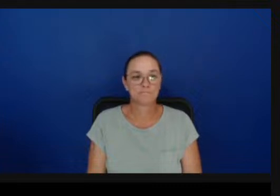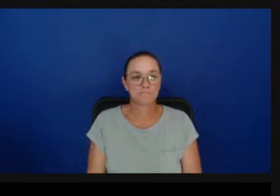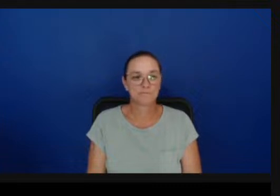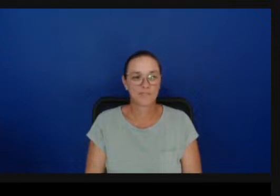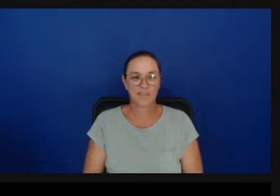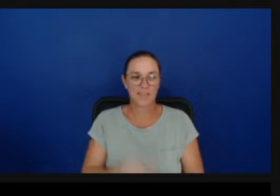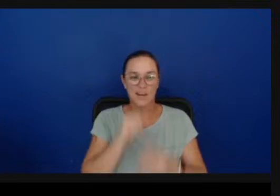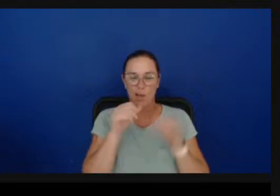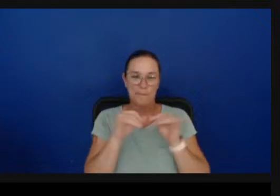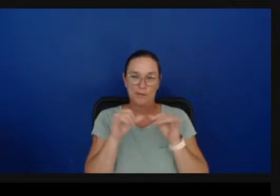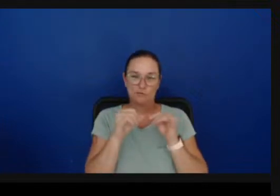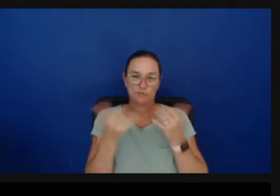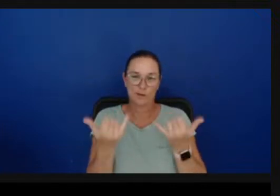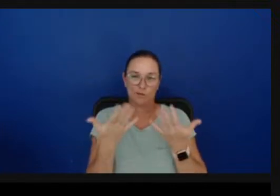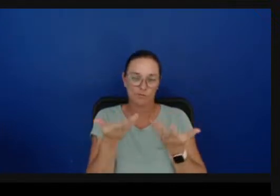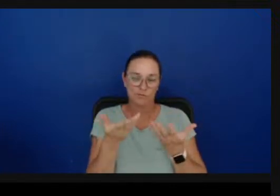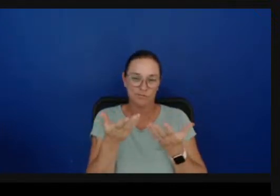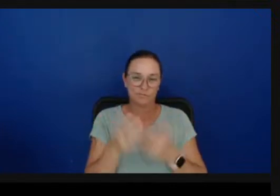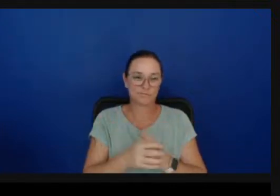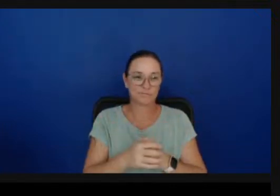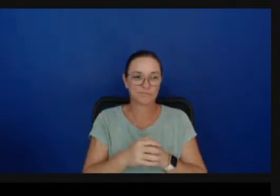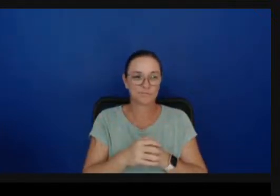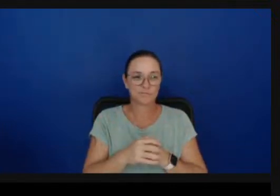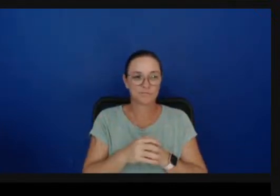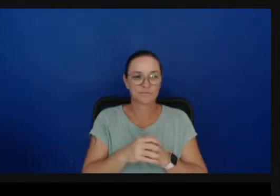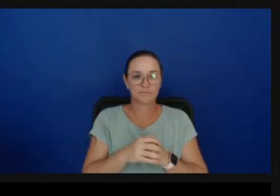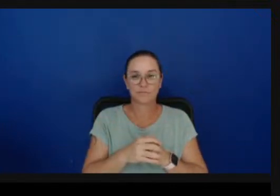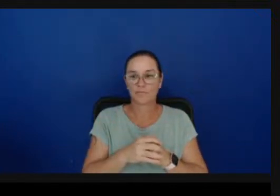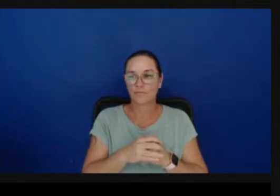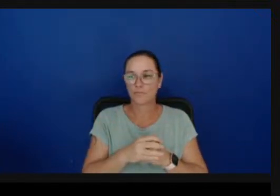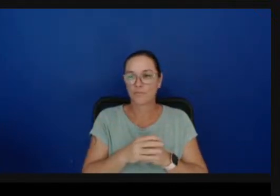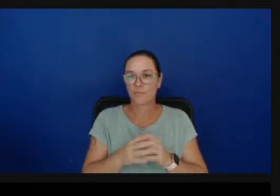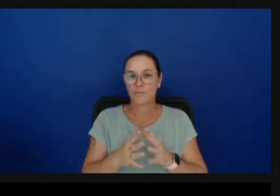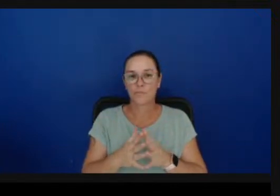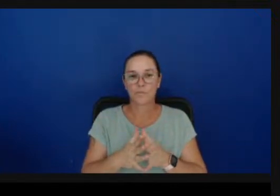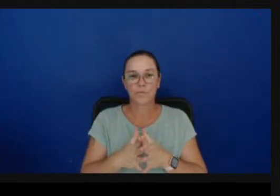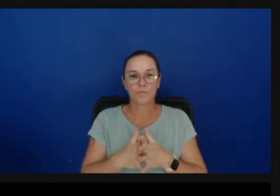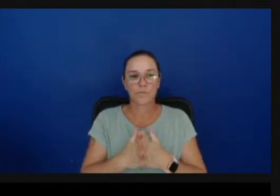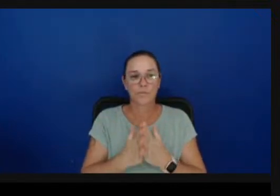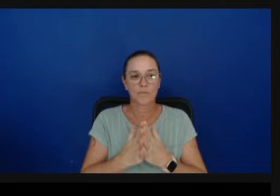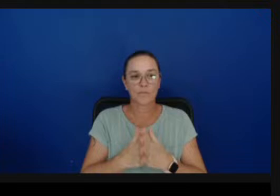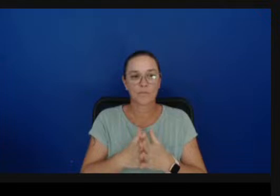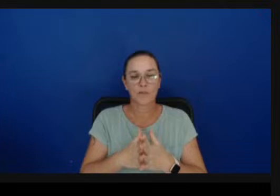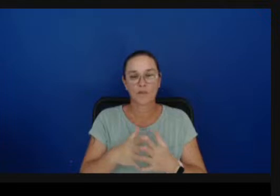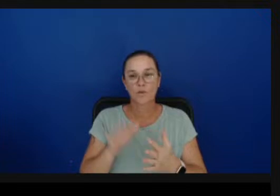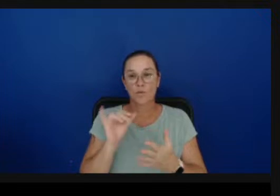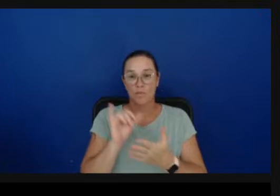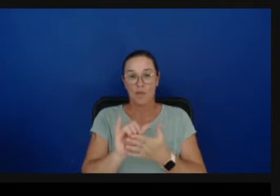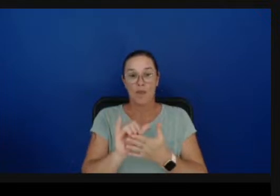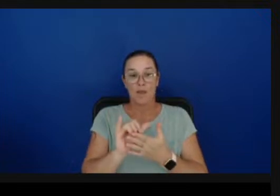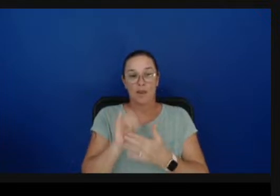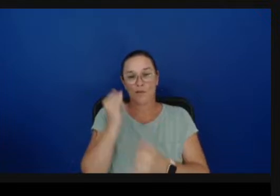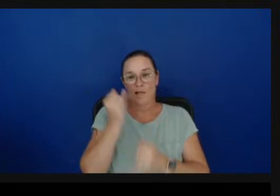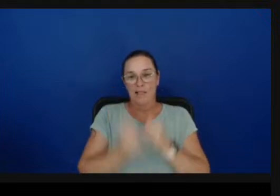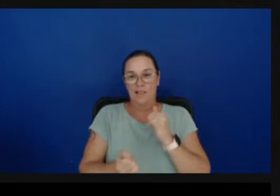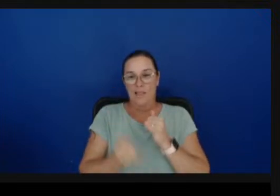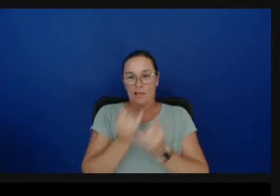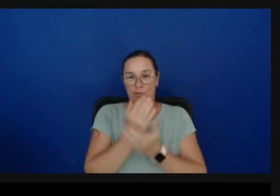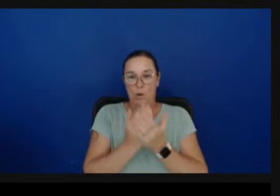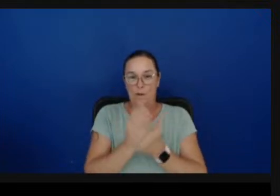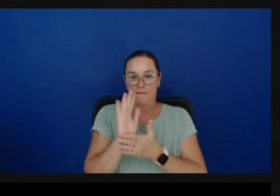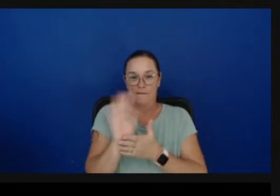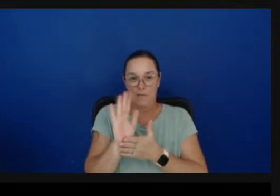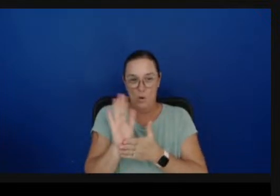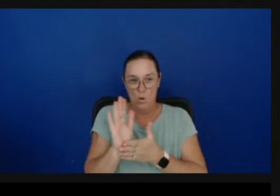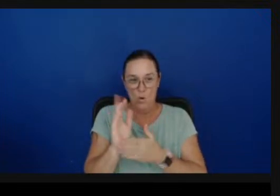down, or people are on the road. So that's the last little bit of video. And to kind of